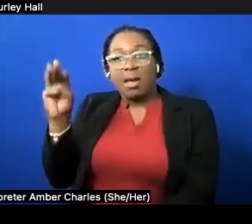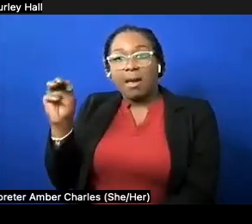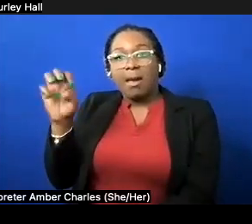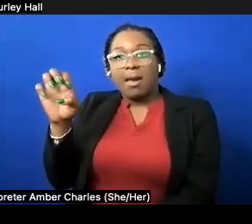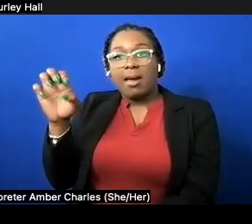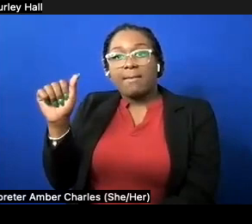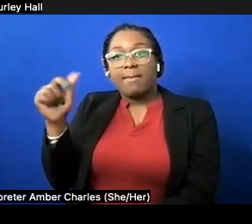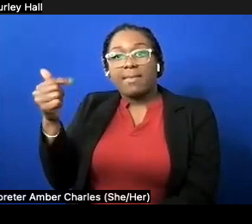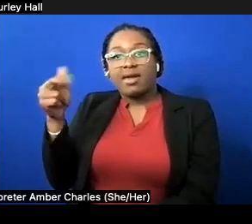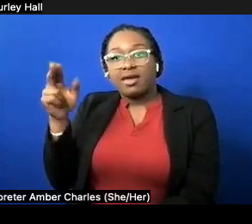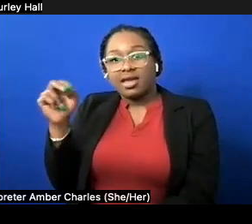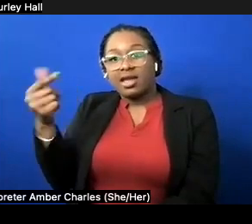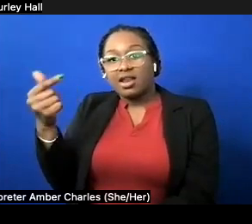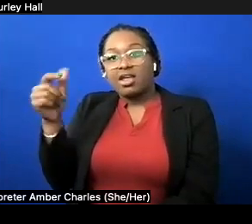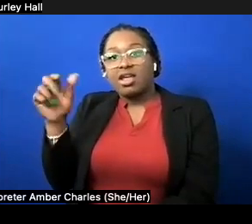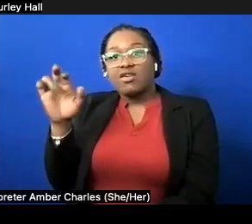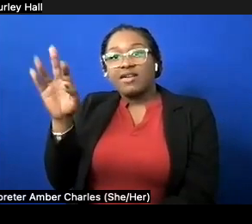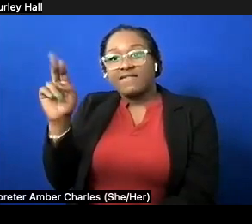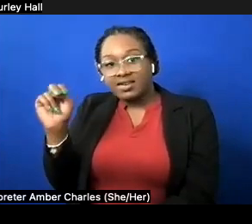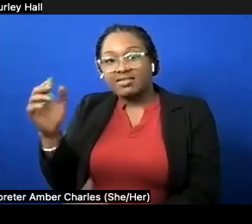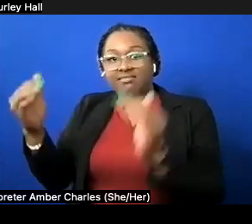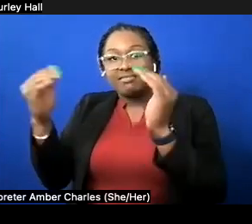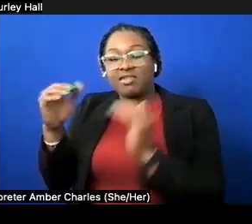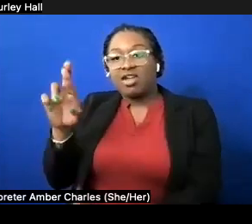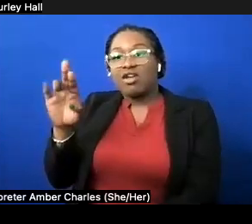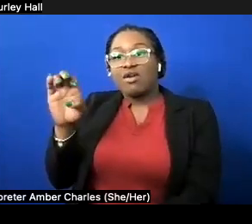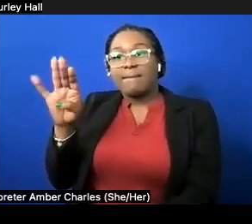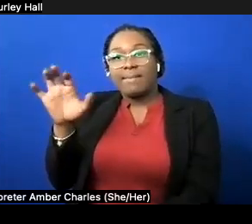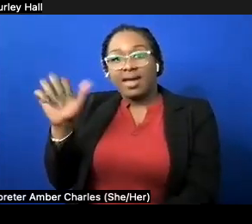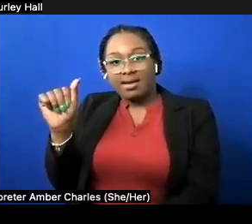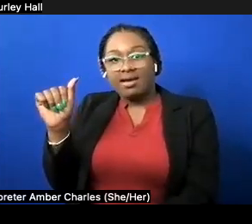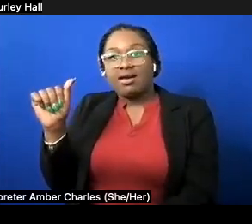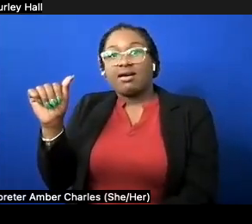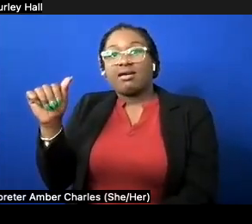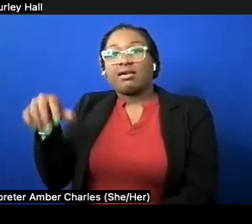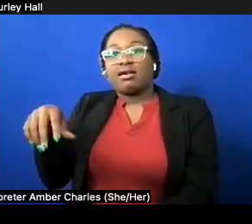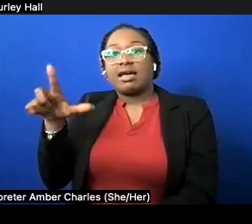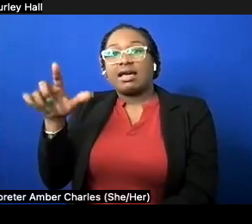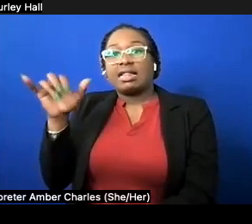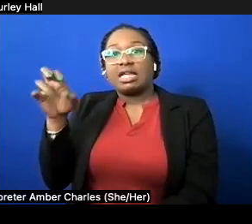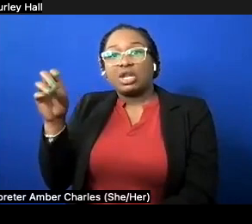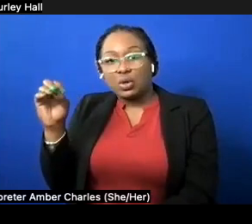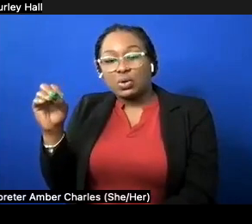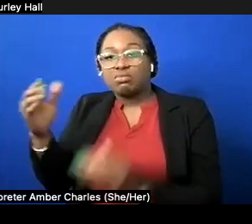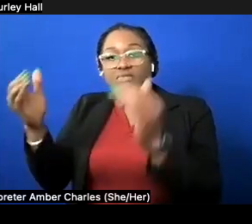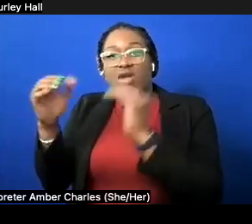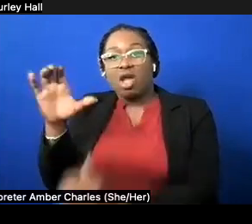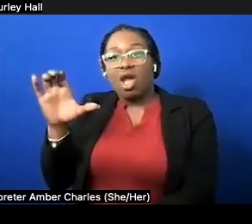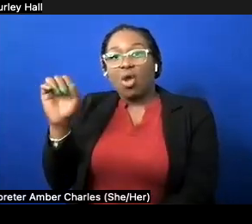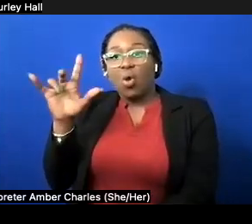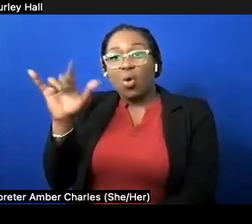her, Coley Wojak, she, they, and Anna Muya, she, her. These people send me money